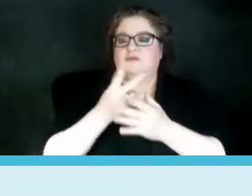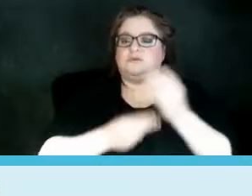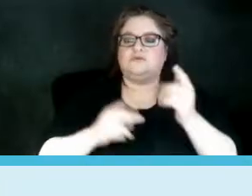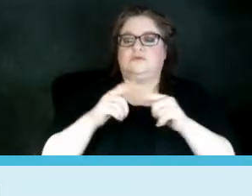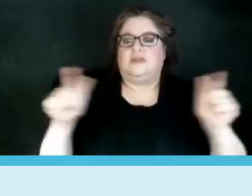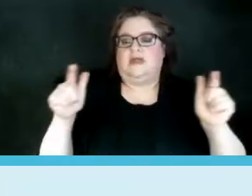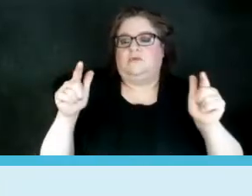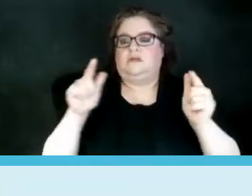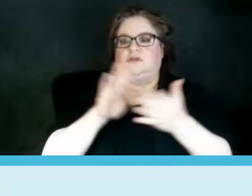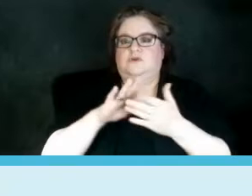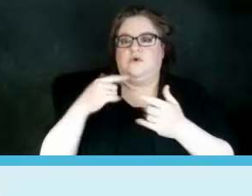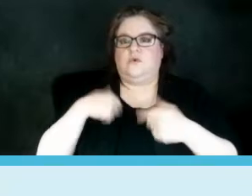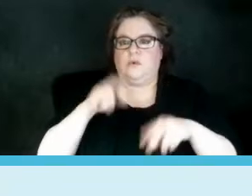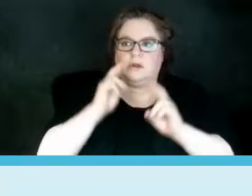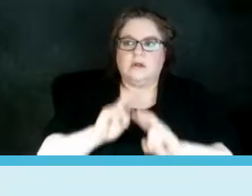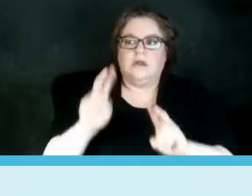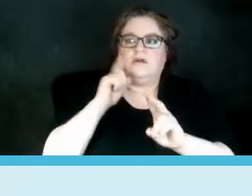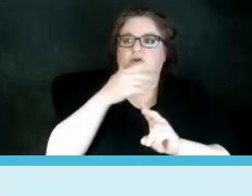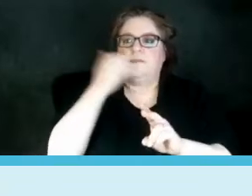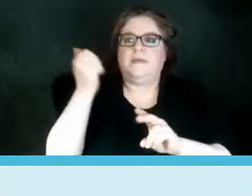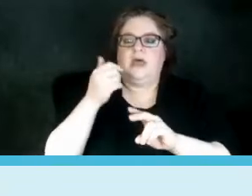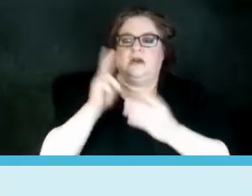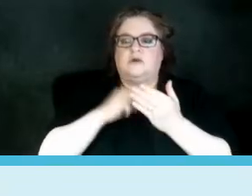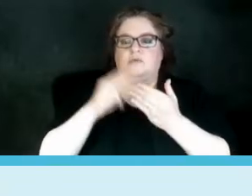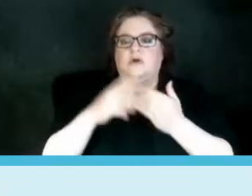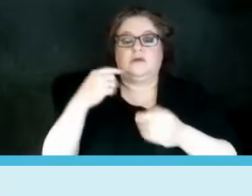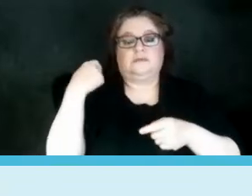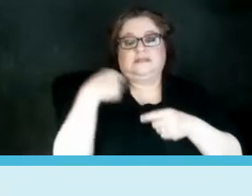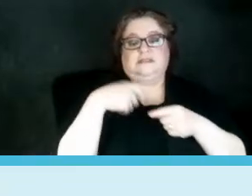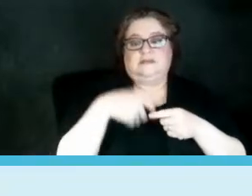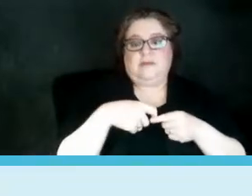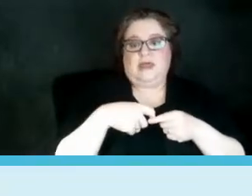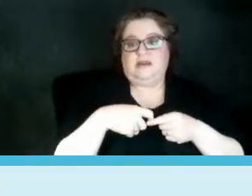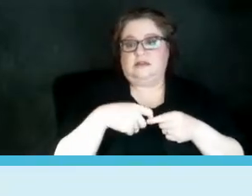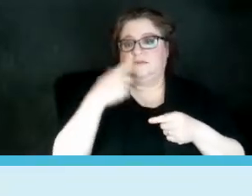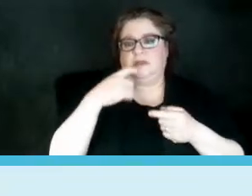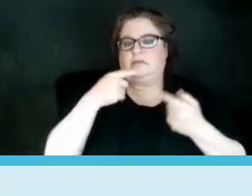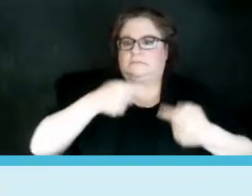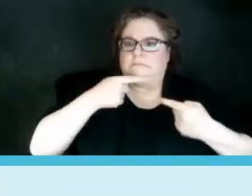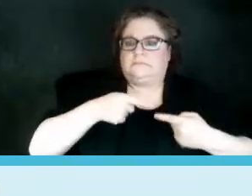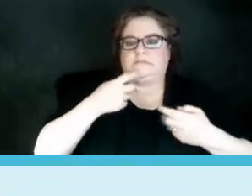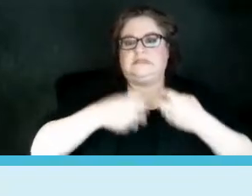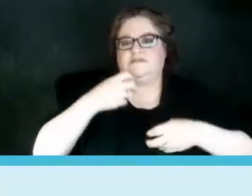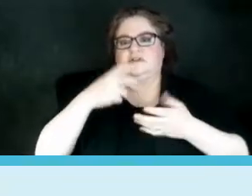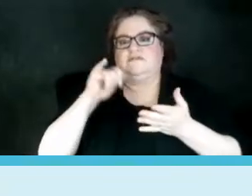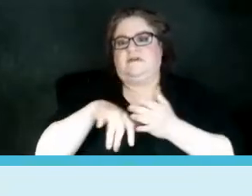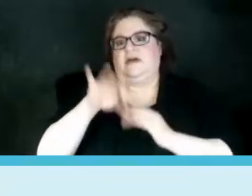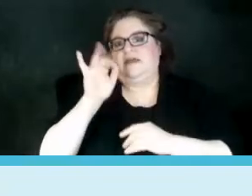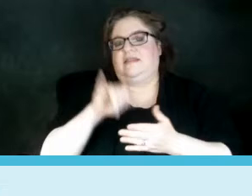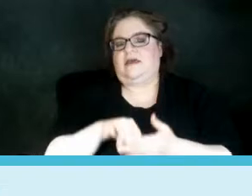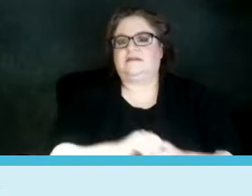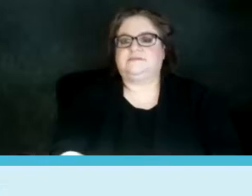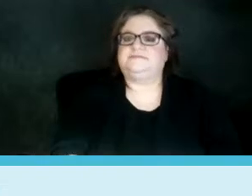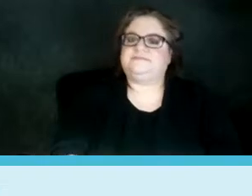for better programs in Spanish, because it's very difficult to find that.